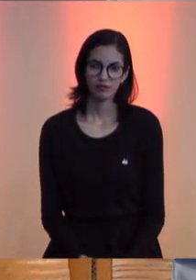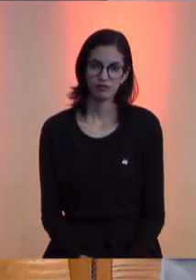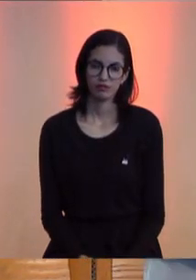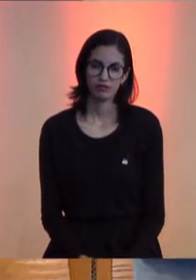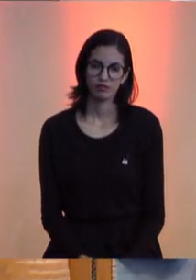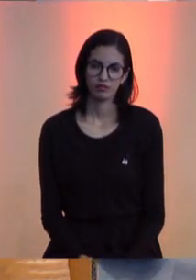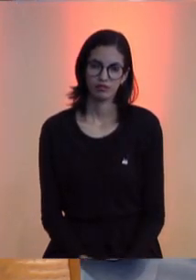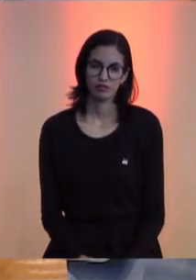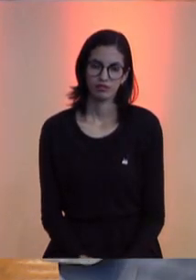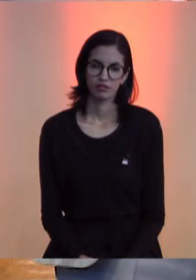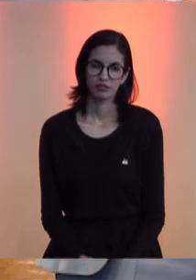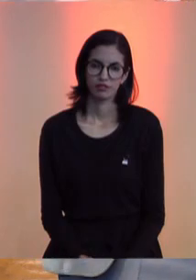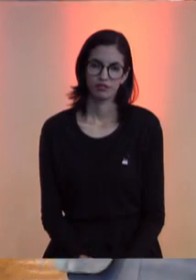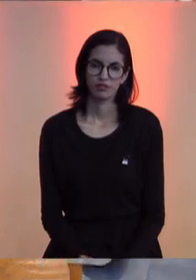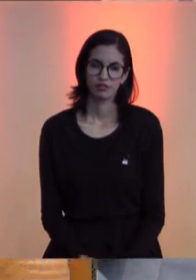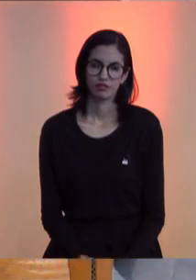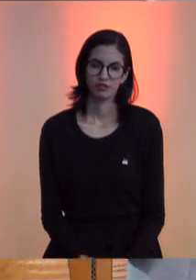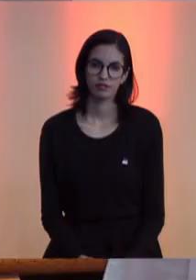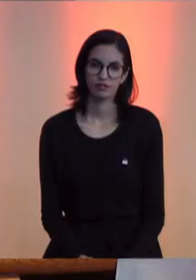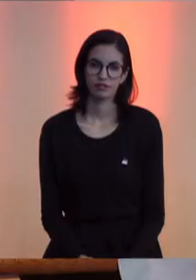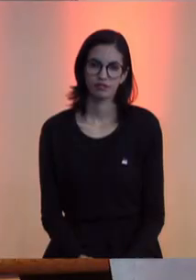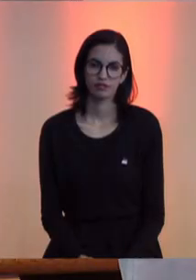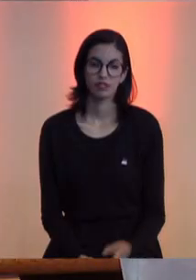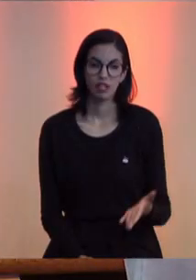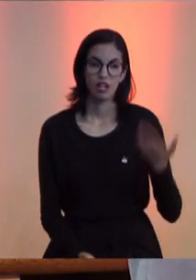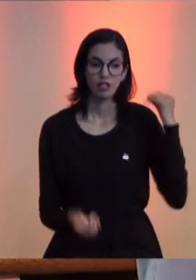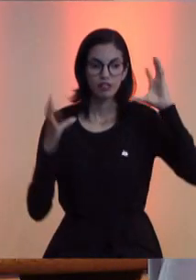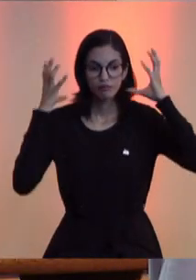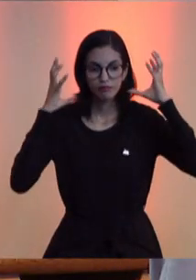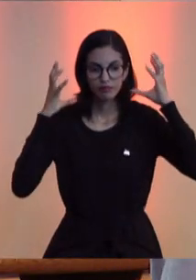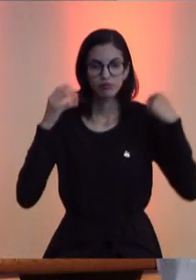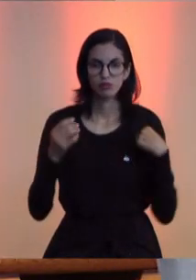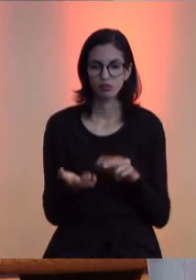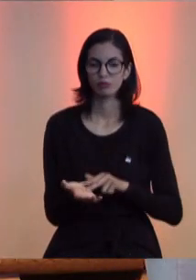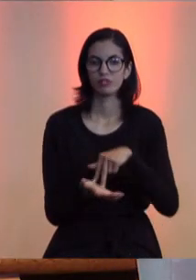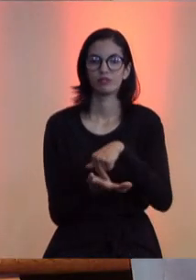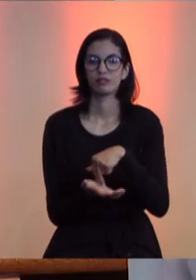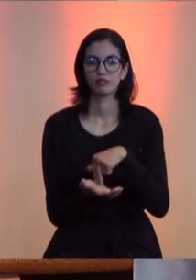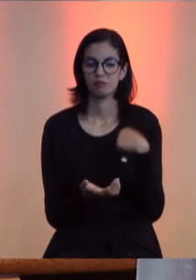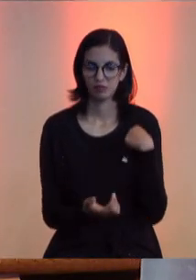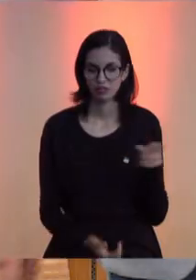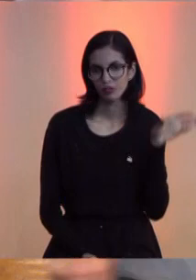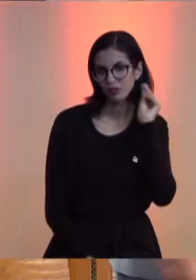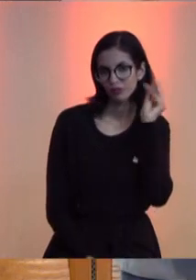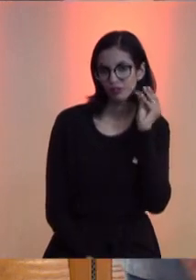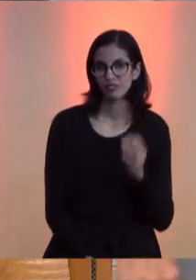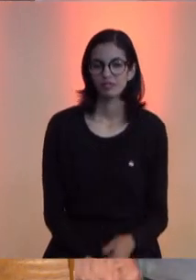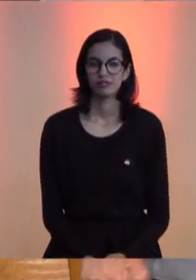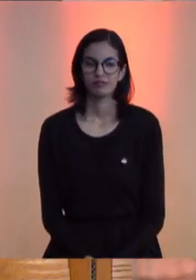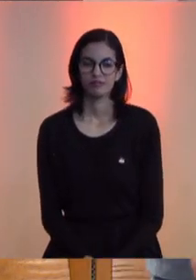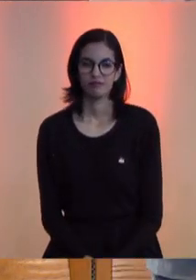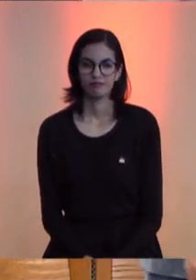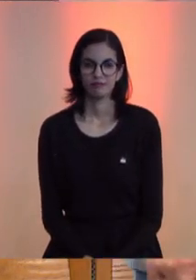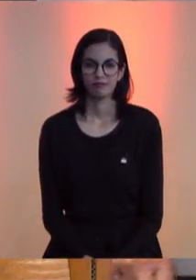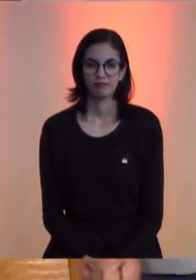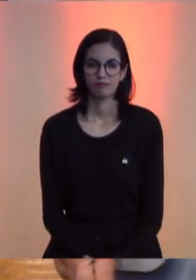up to hear the clock alarm. Antes de escuchar el despertador, Dios me despertó para que escuchara el despertador. So I'll keep trusting